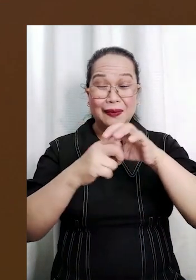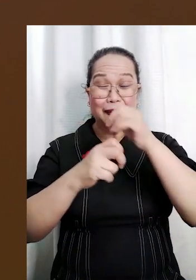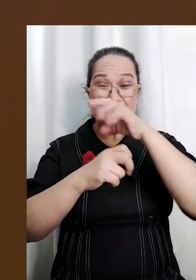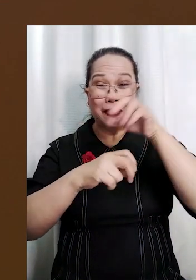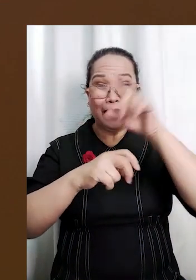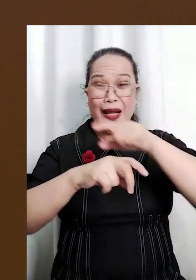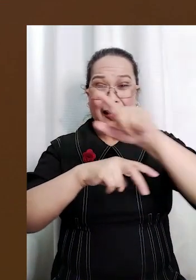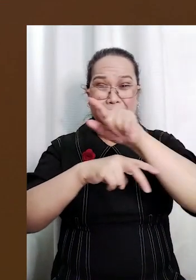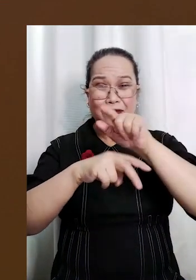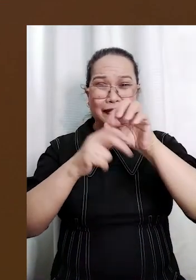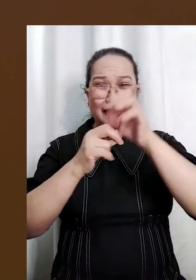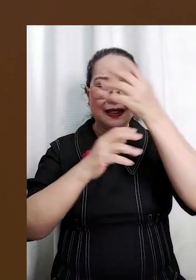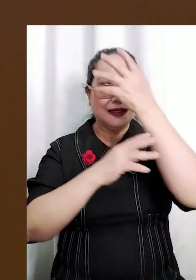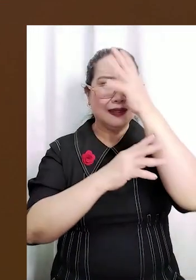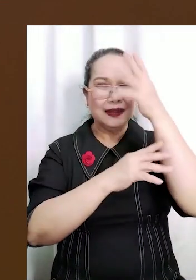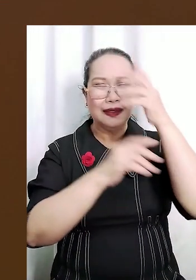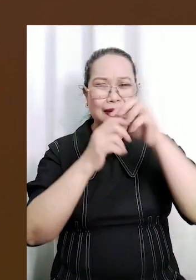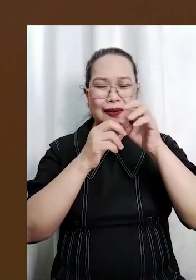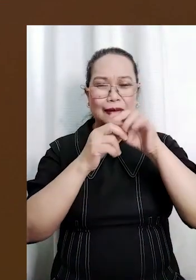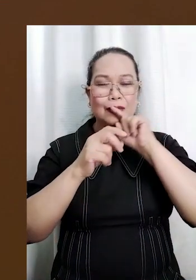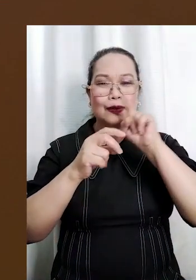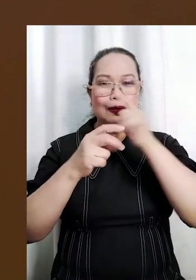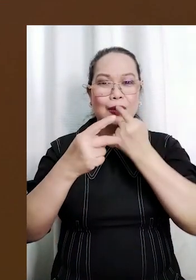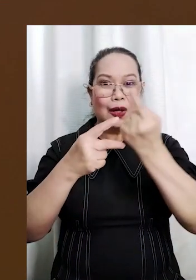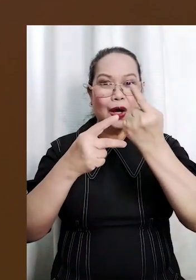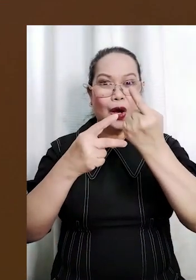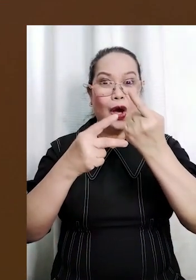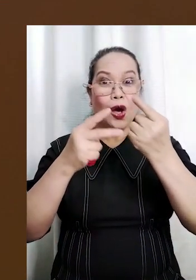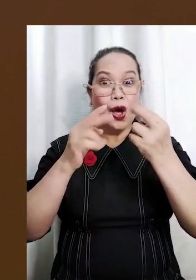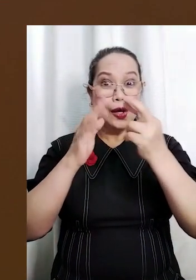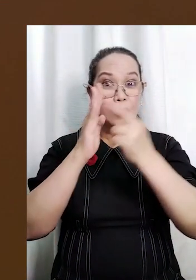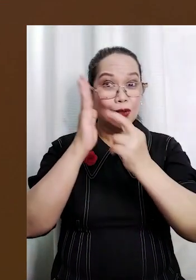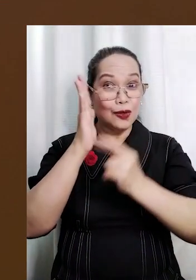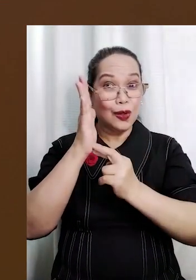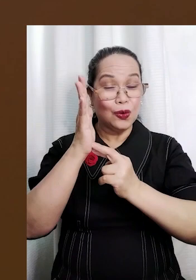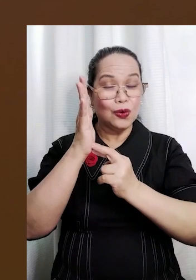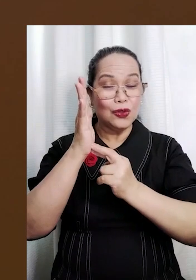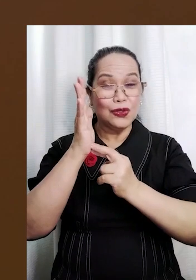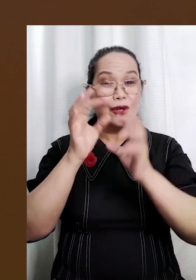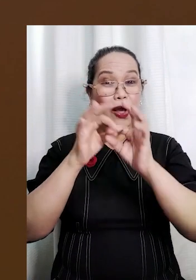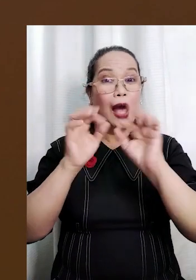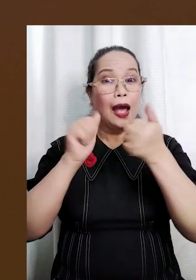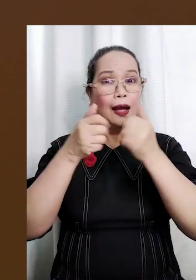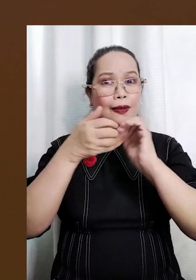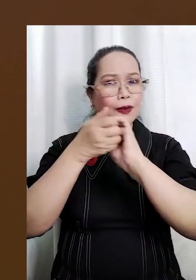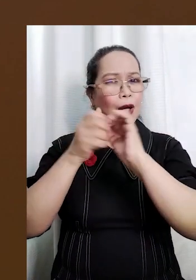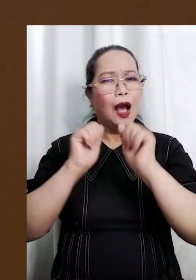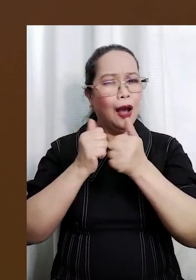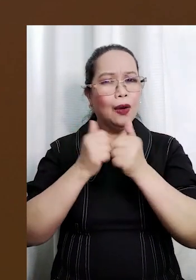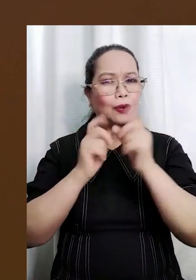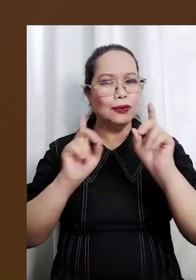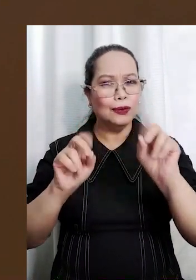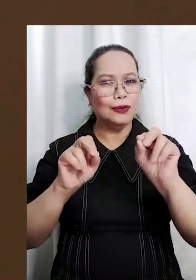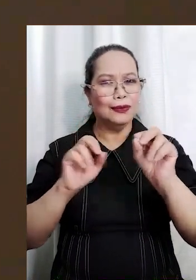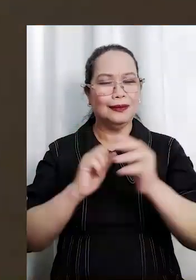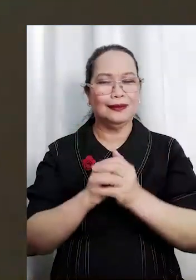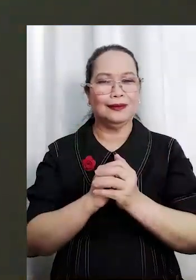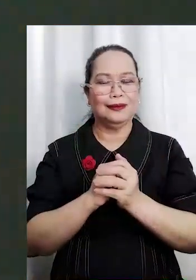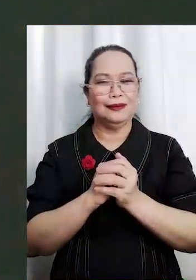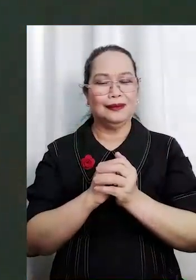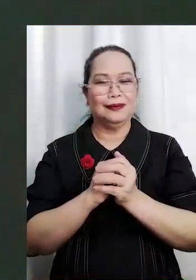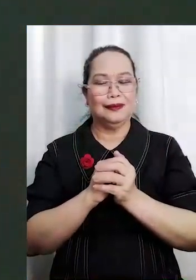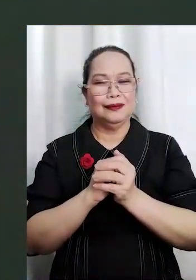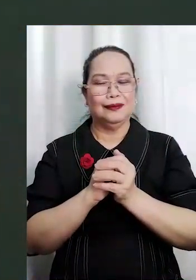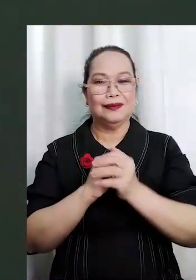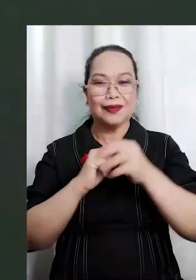wilderness experience and the rules of engagement as we could learn it from Jesus.